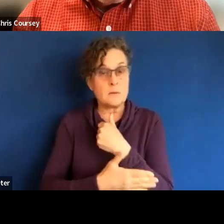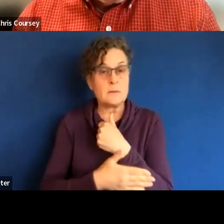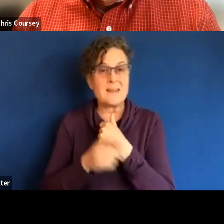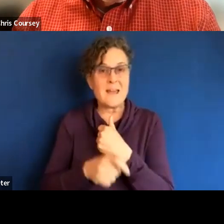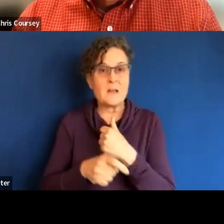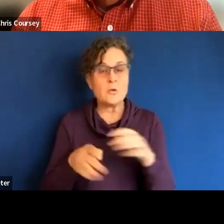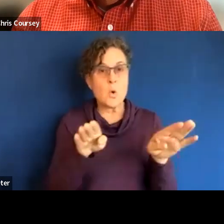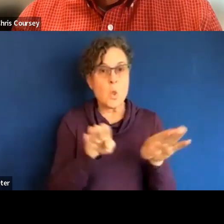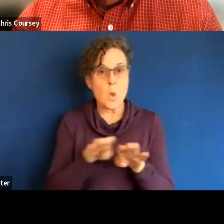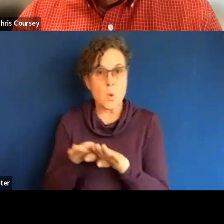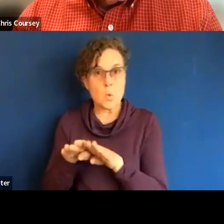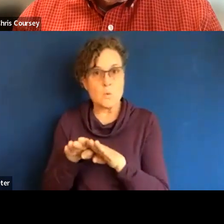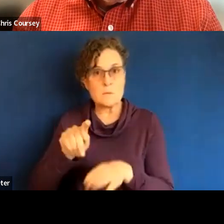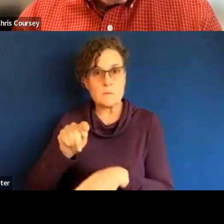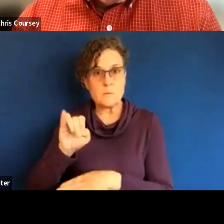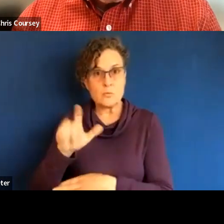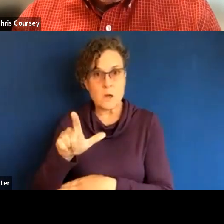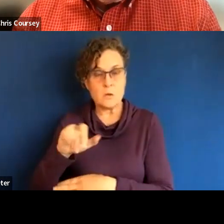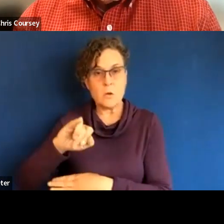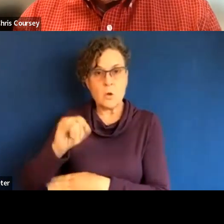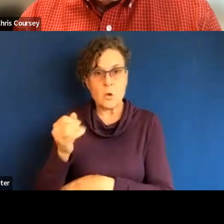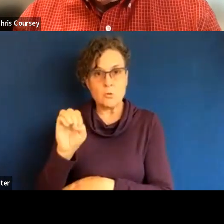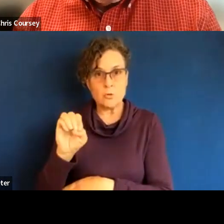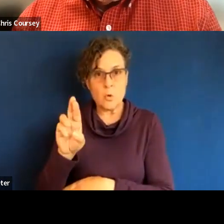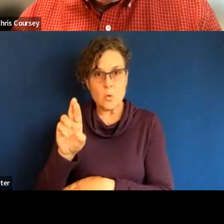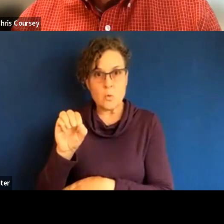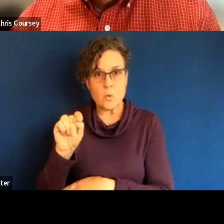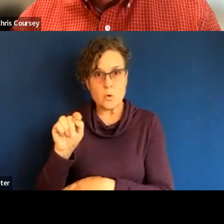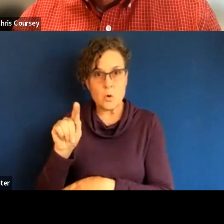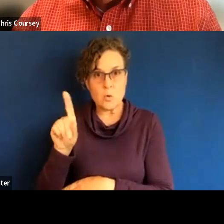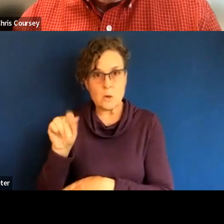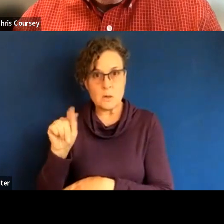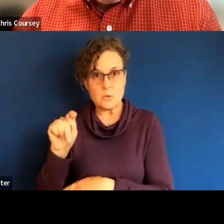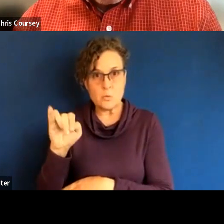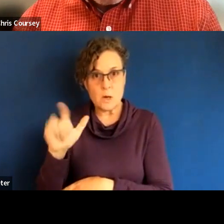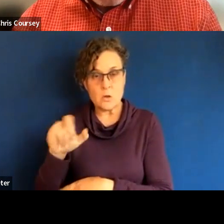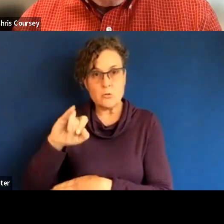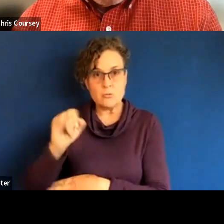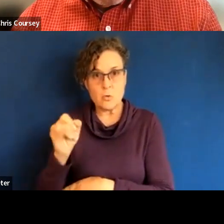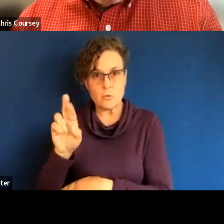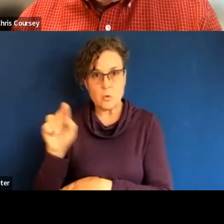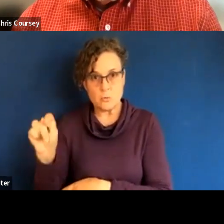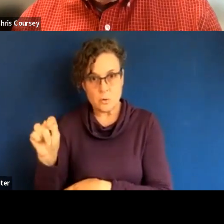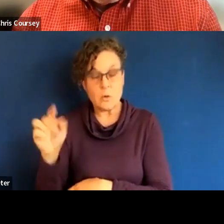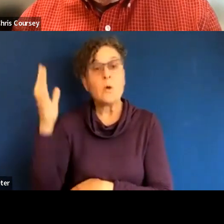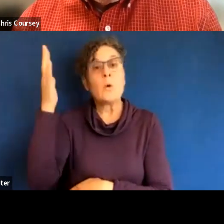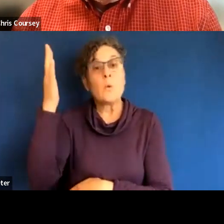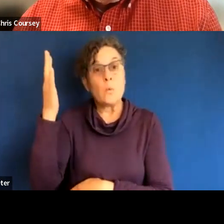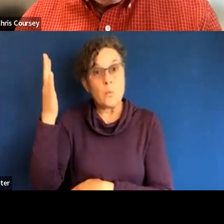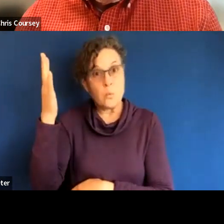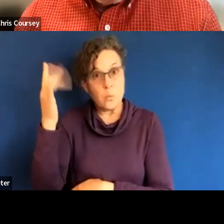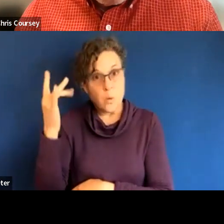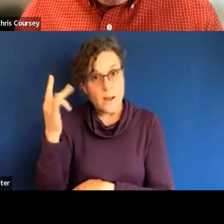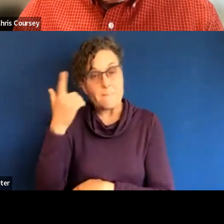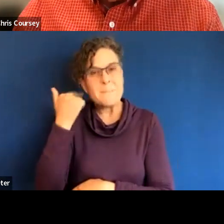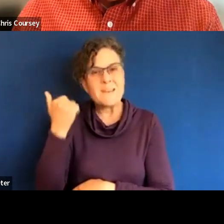Rodota Trail due to public safety concerns caused by homeless encampments. Most recent closure was